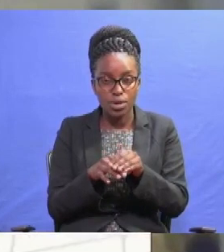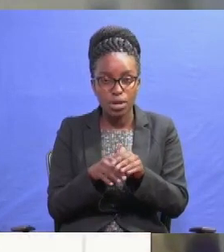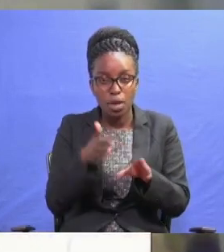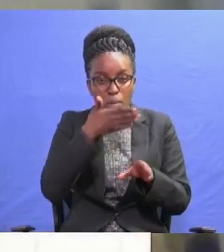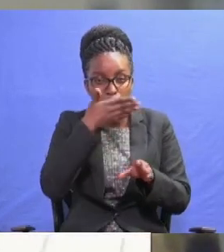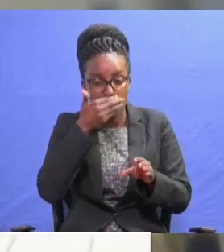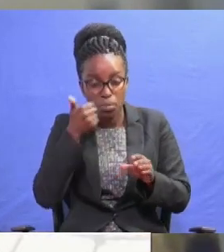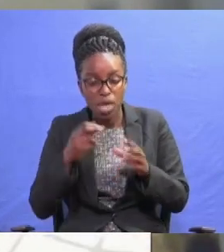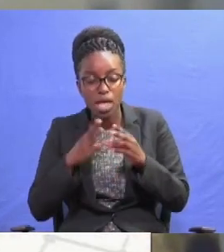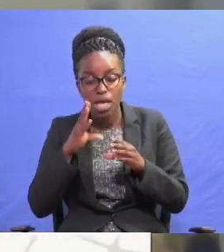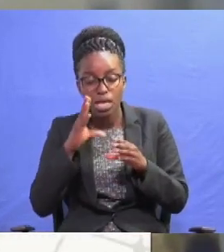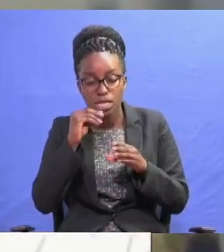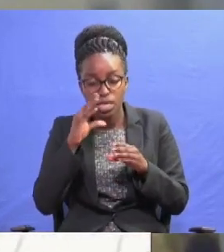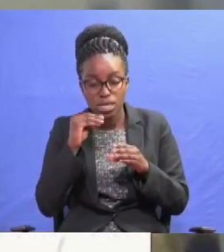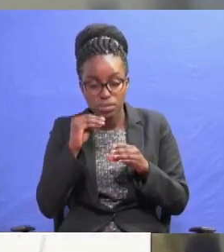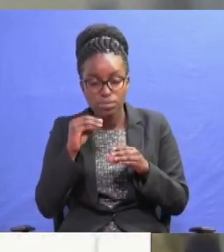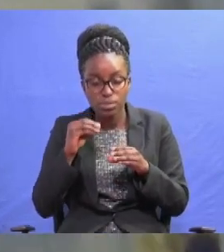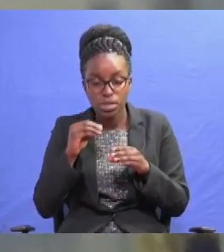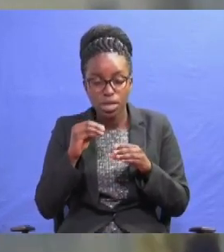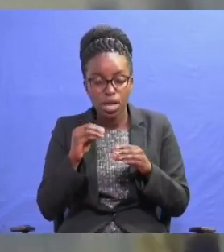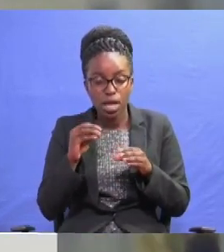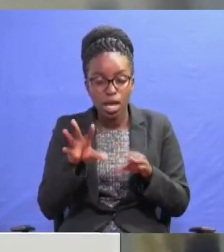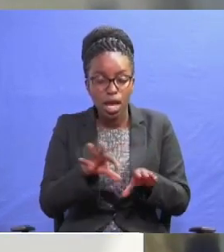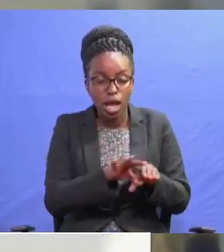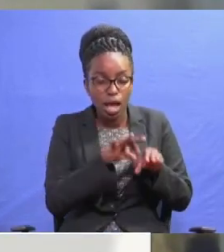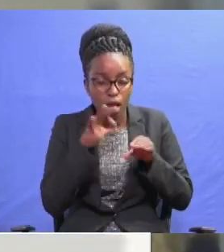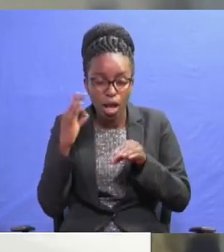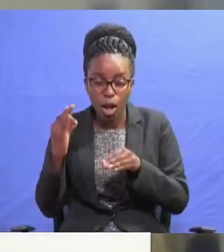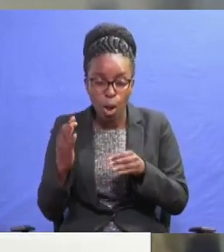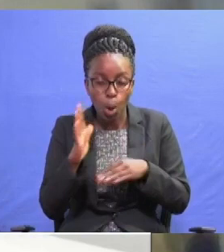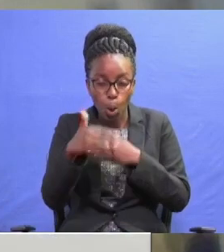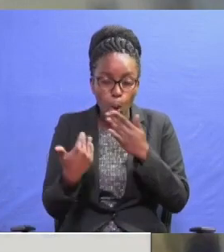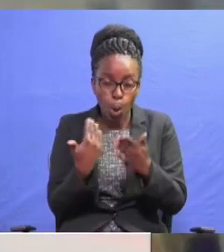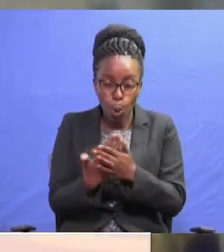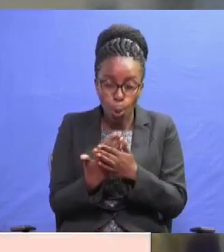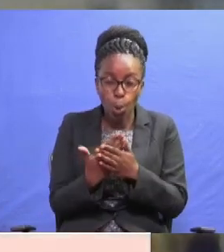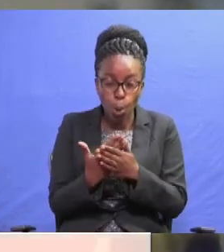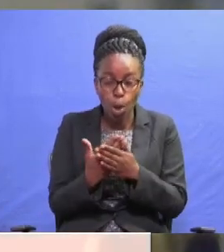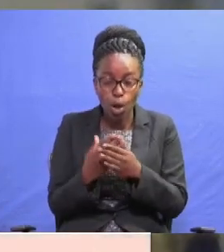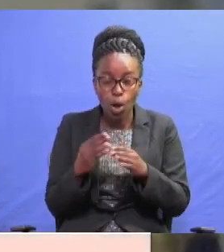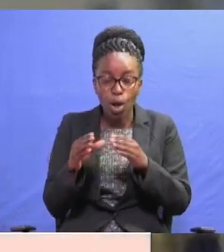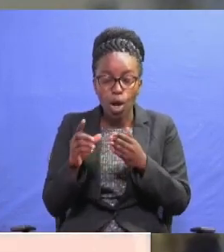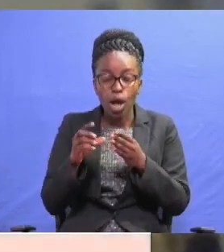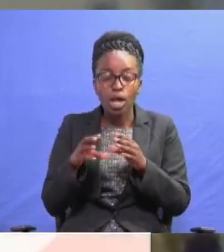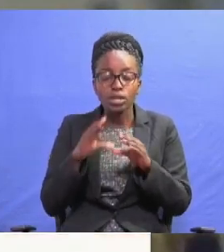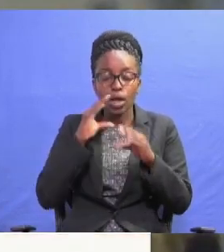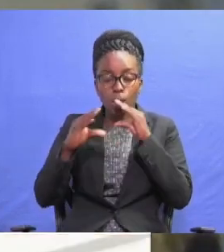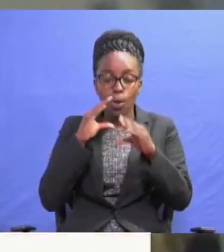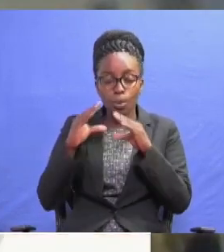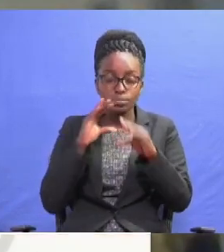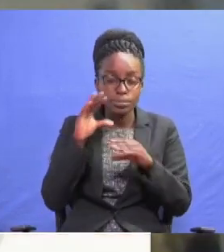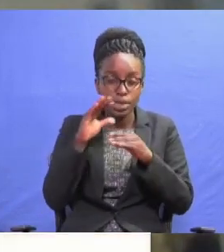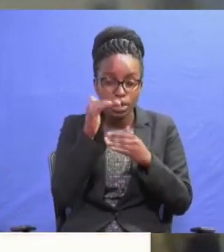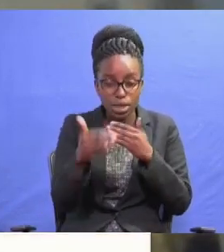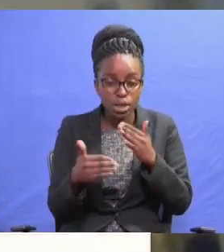time we have been receiving enhanced rainfall, as we are told, or a little bit more rainfall than we are